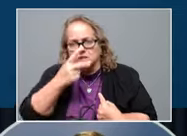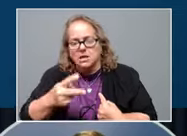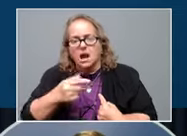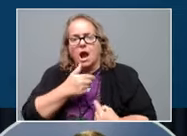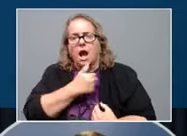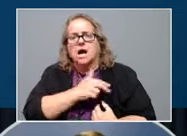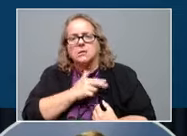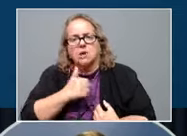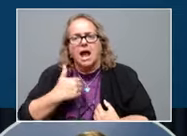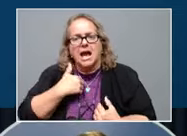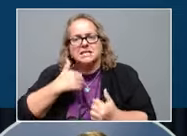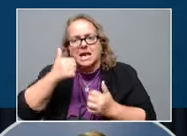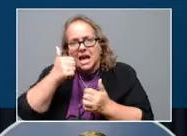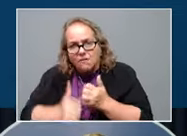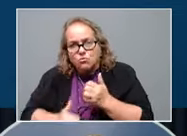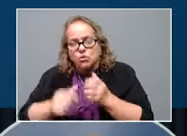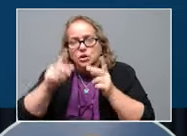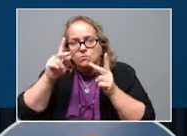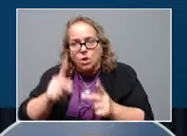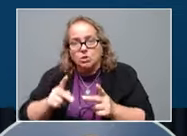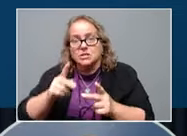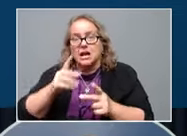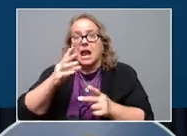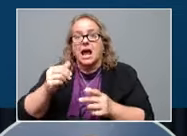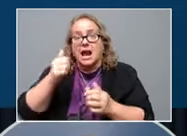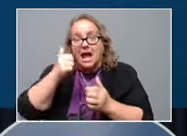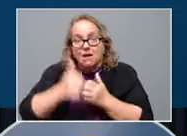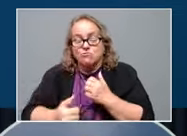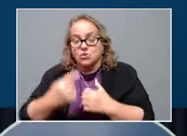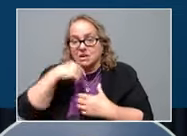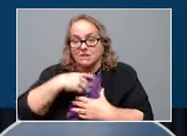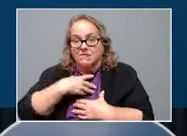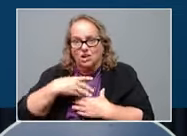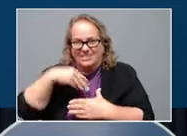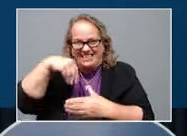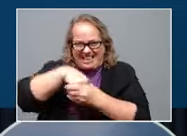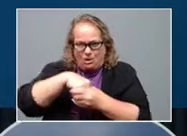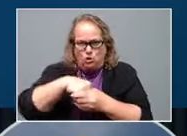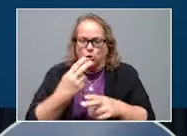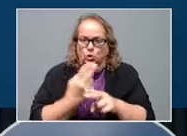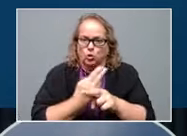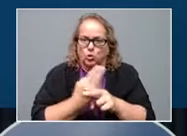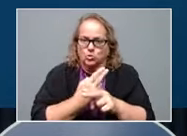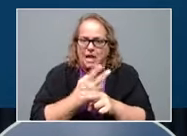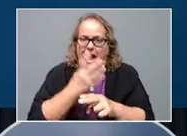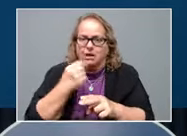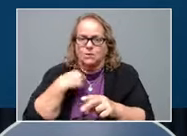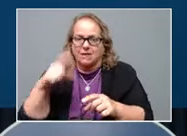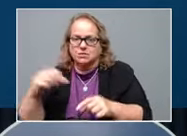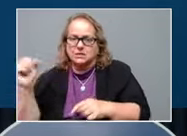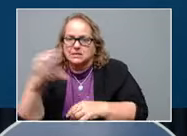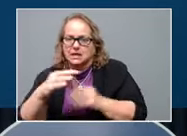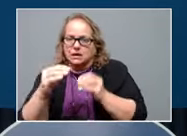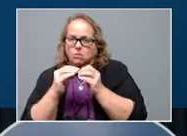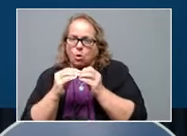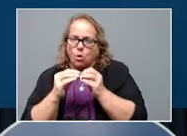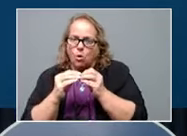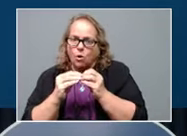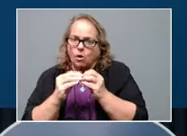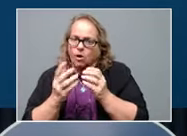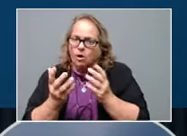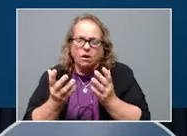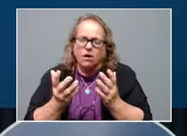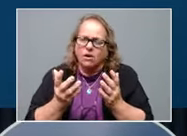single ventilator in use, and we have to send them more. That's a trend that we want to